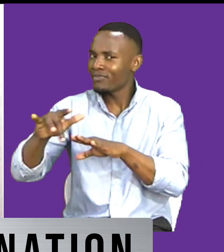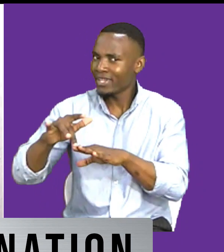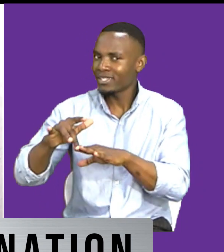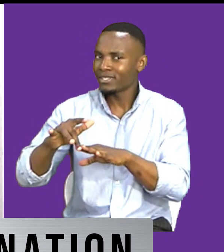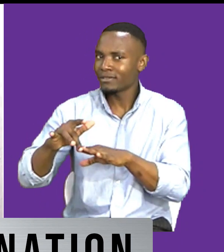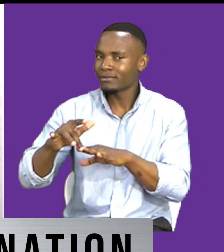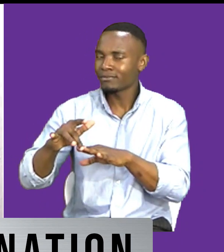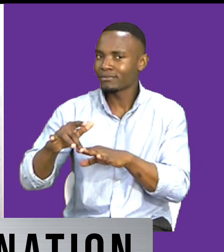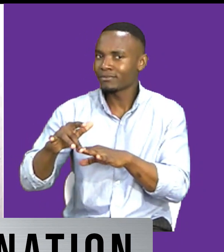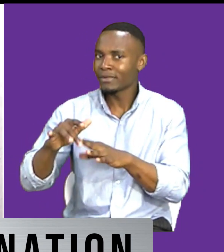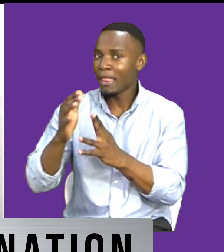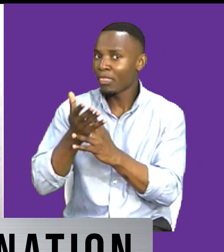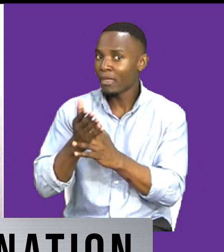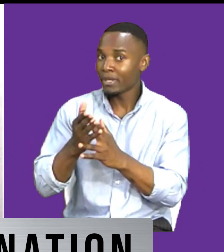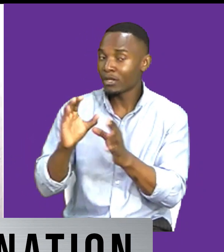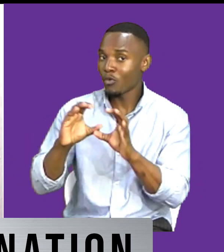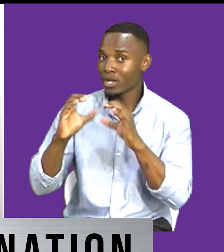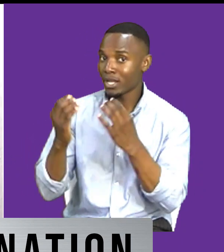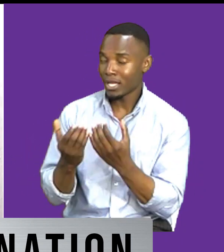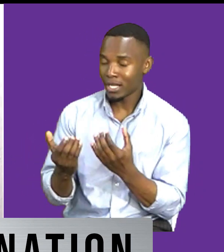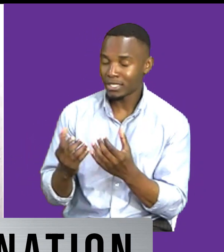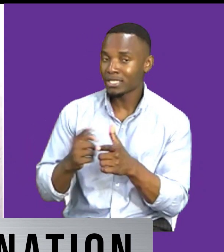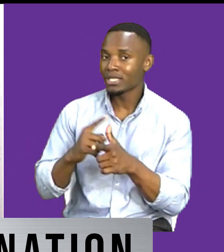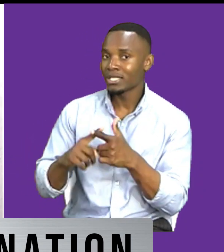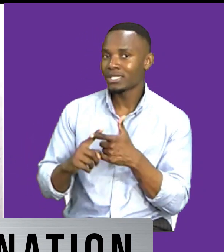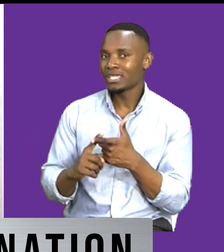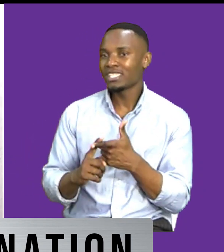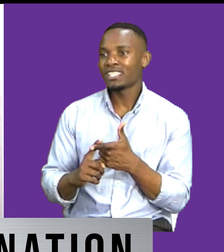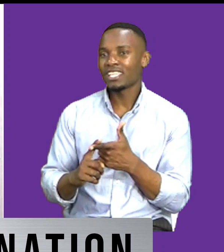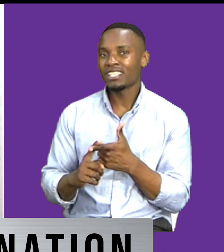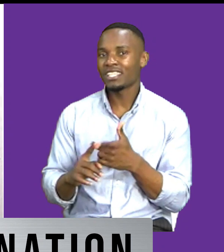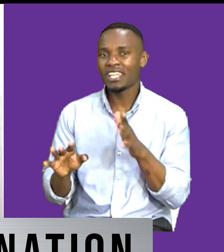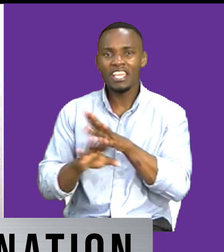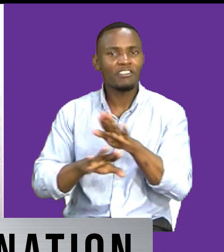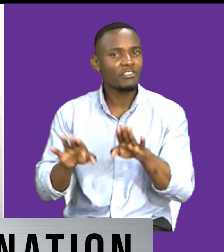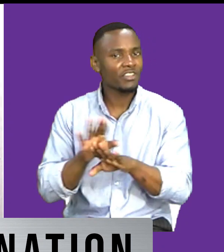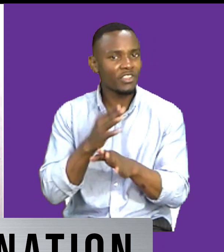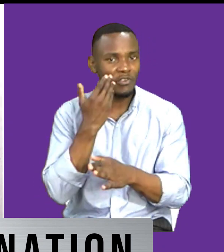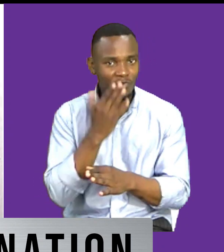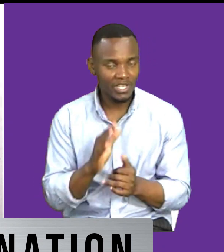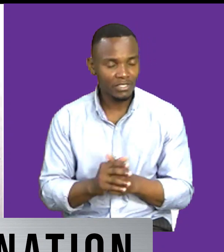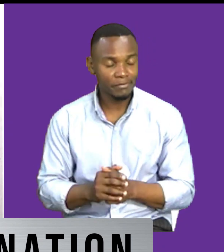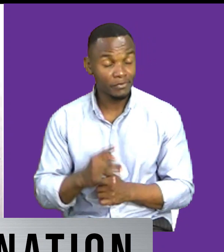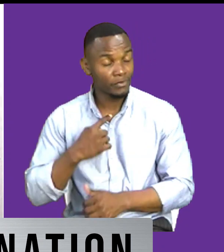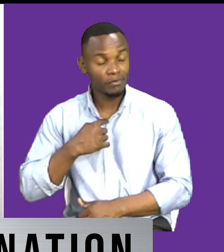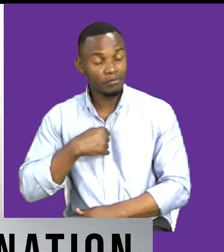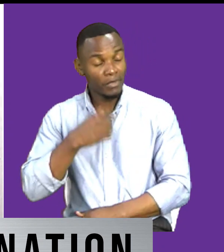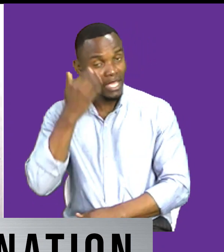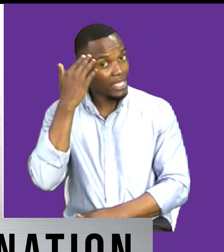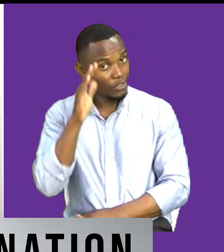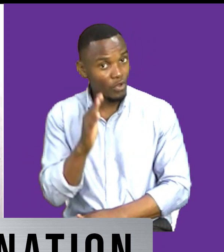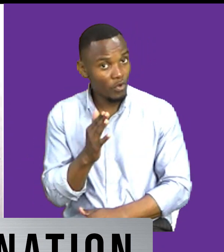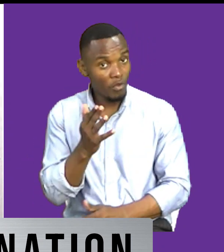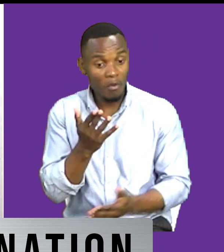if Kenyan middle class can actually say that so far. We are hoping that they can show us